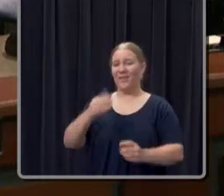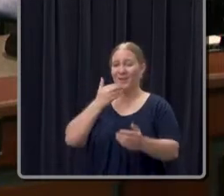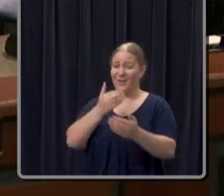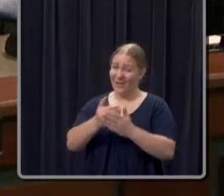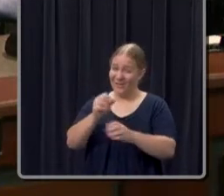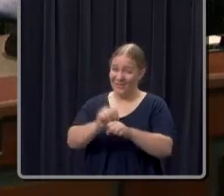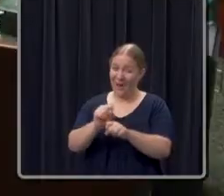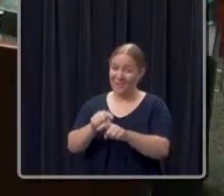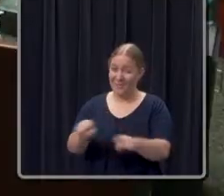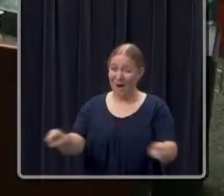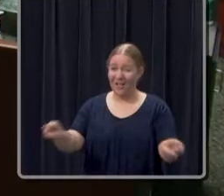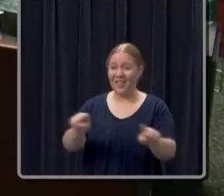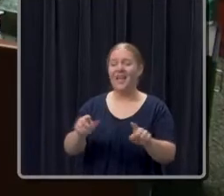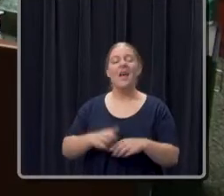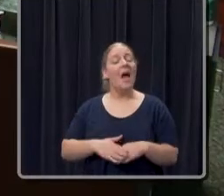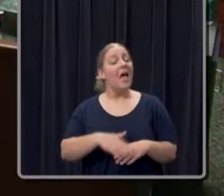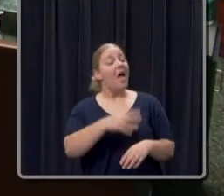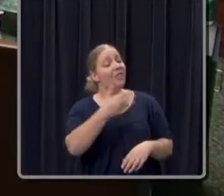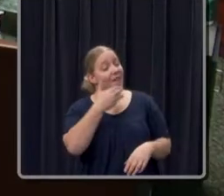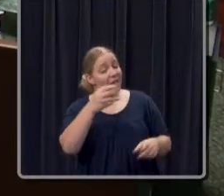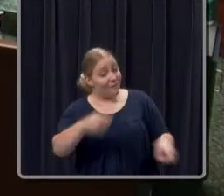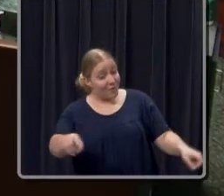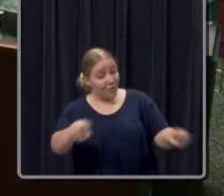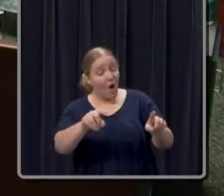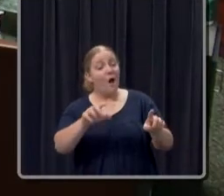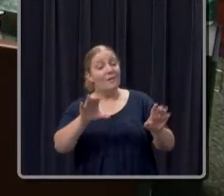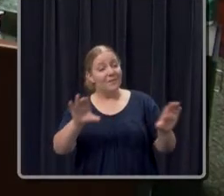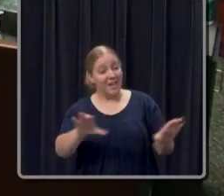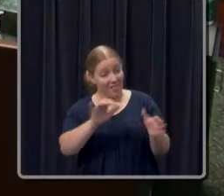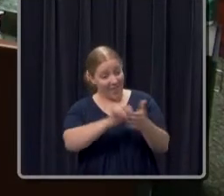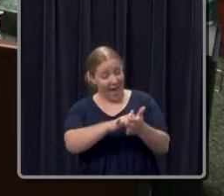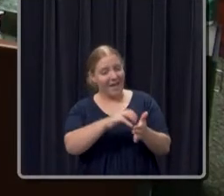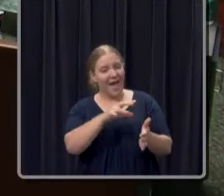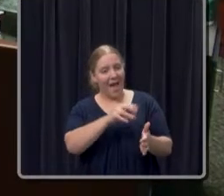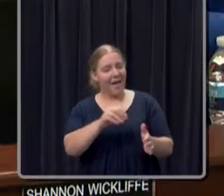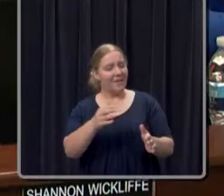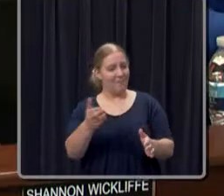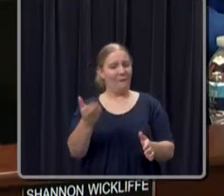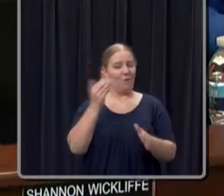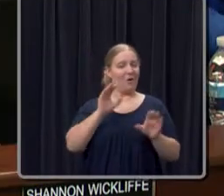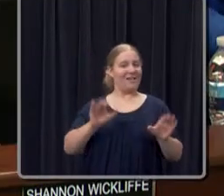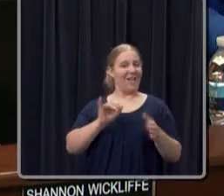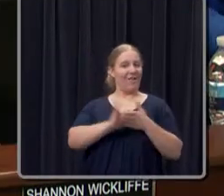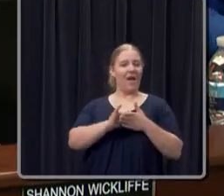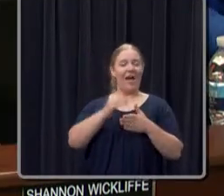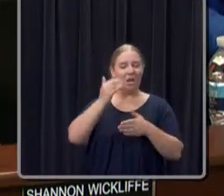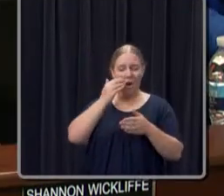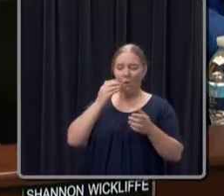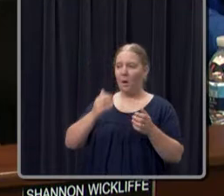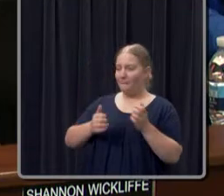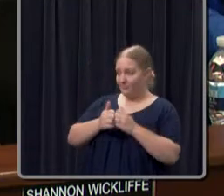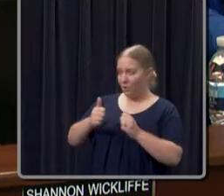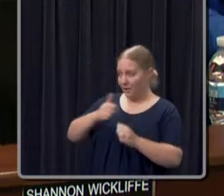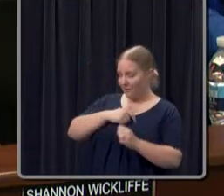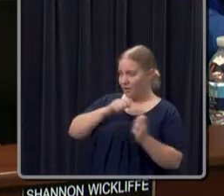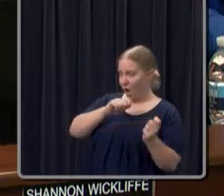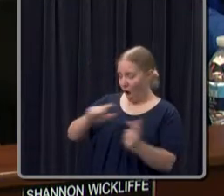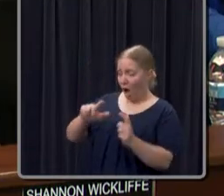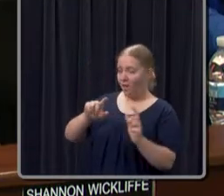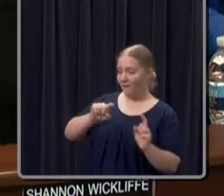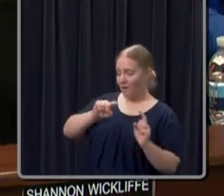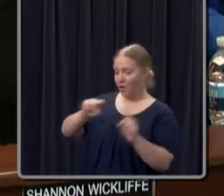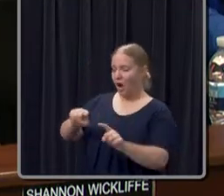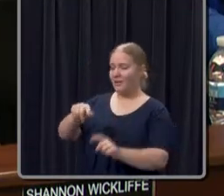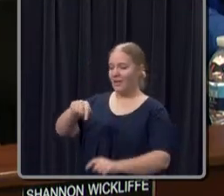I love it, and thank you for those that have done that and have done that in the past. I know almost all of us have, Yep. you know, showed